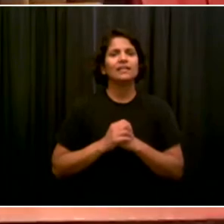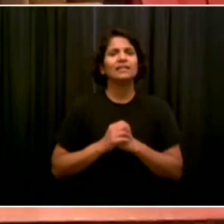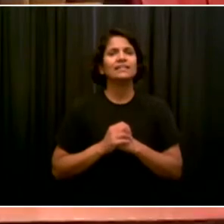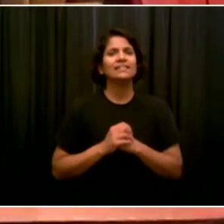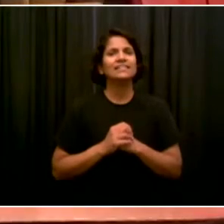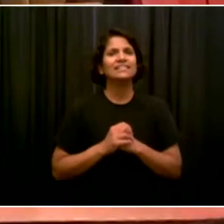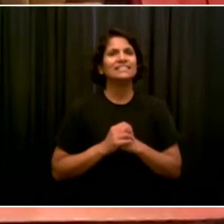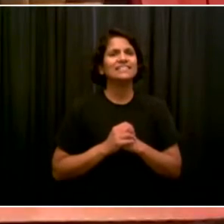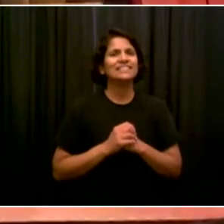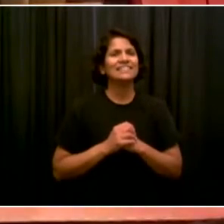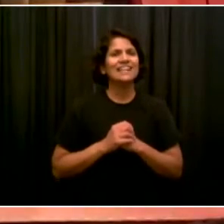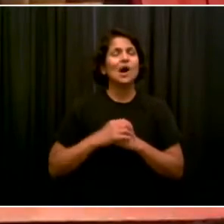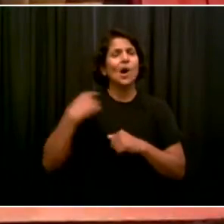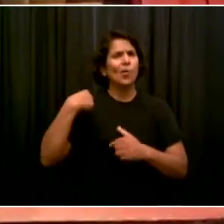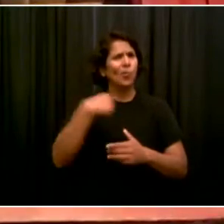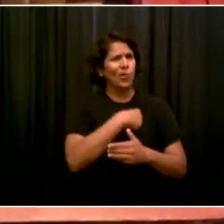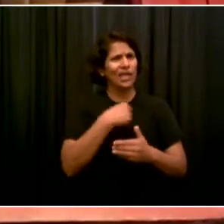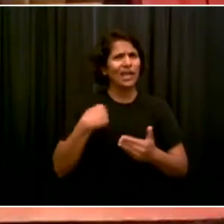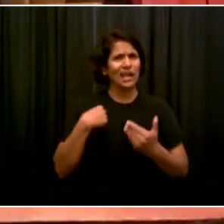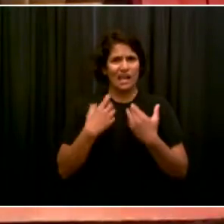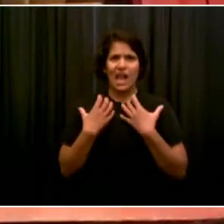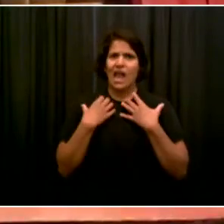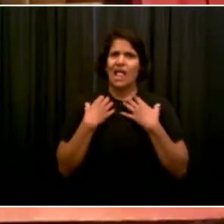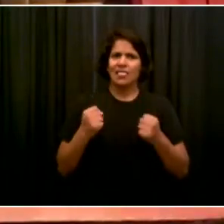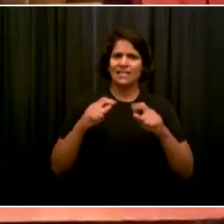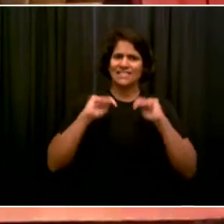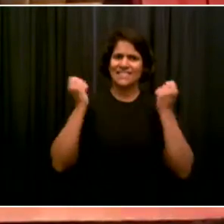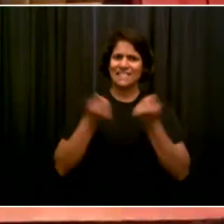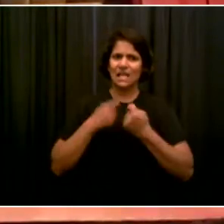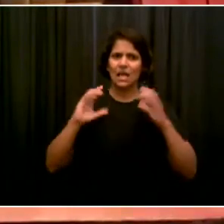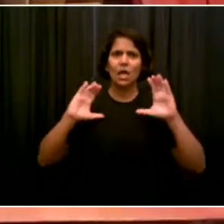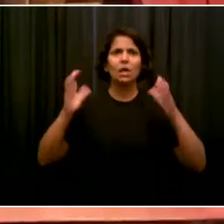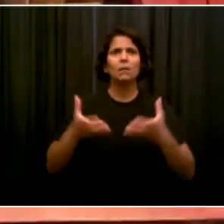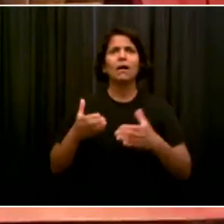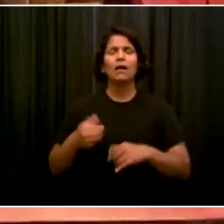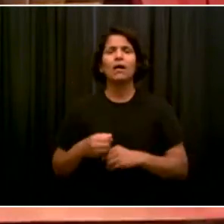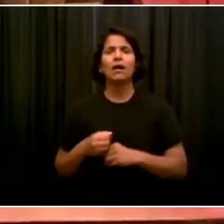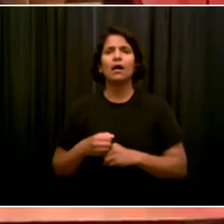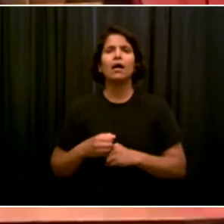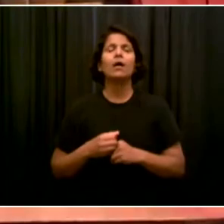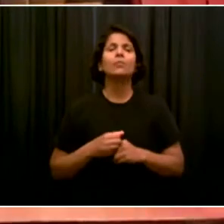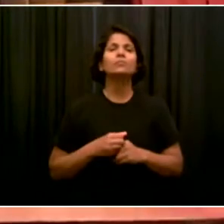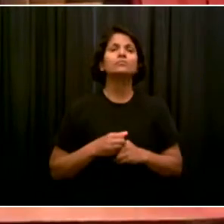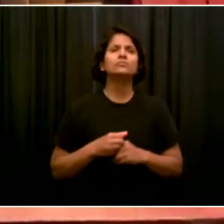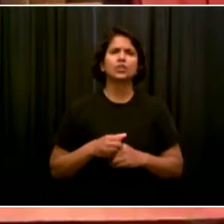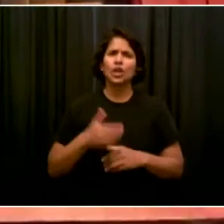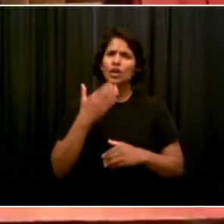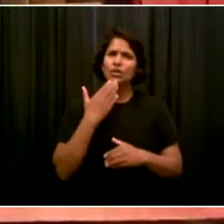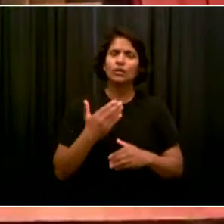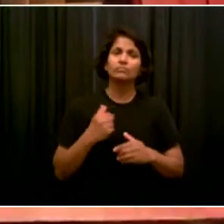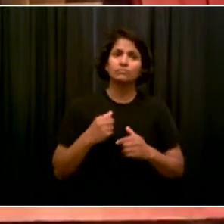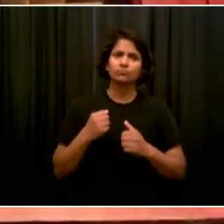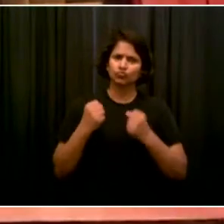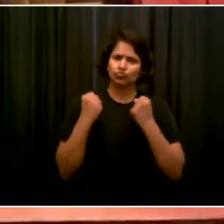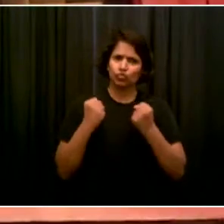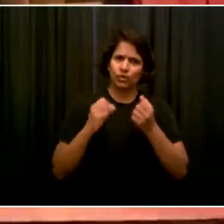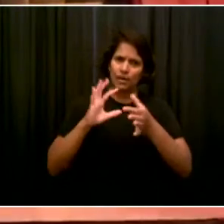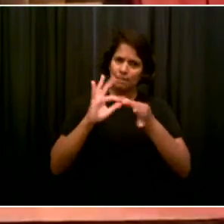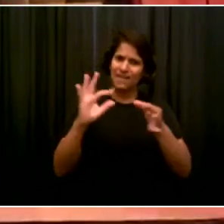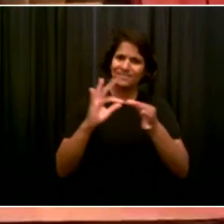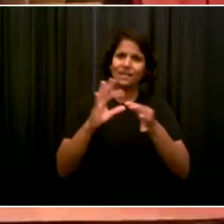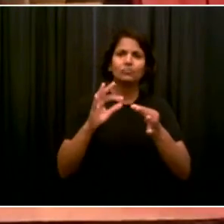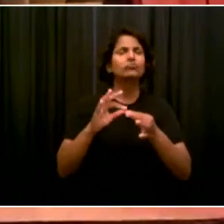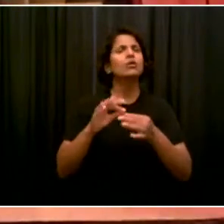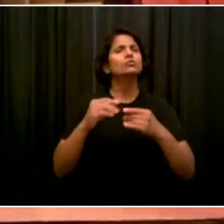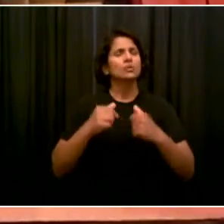team on really being bold here and for making sure that we have a